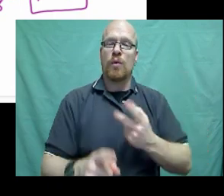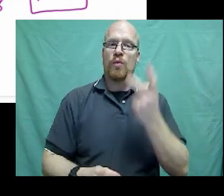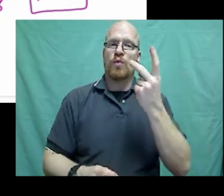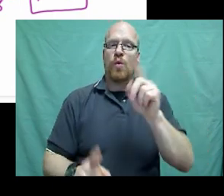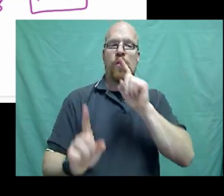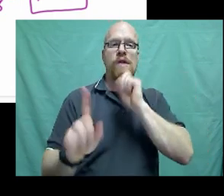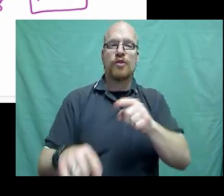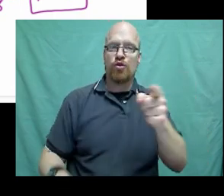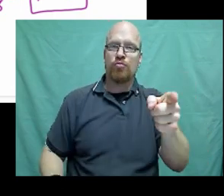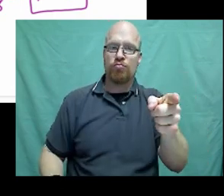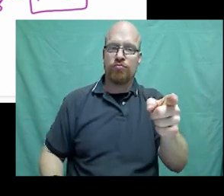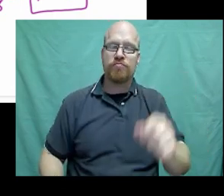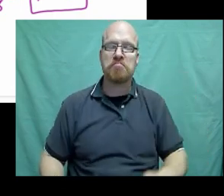Those are our final answers.